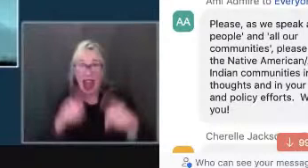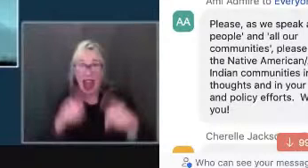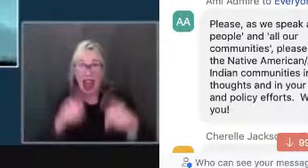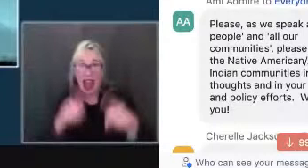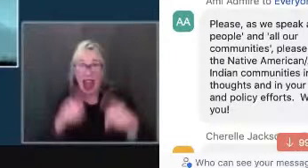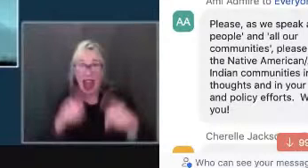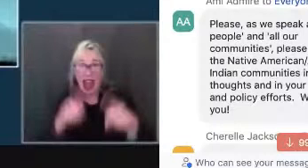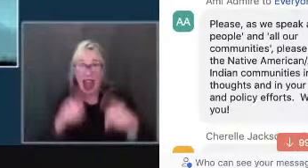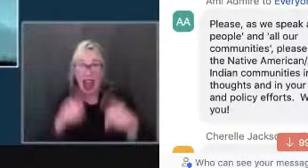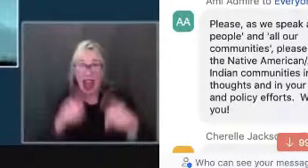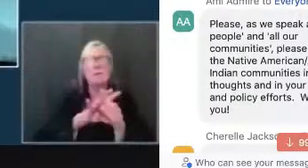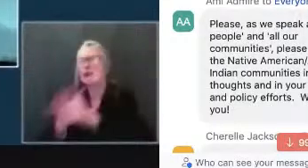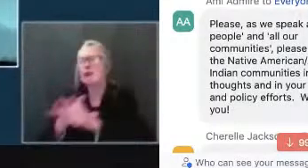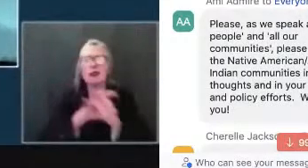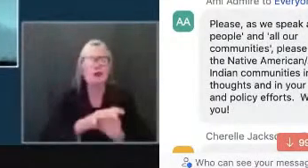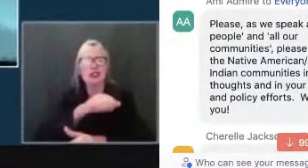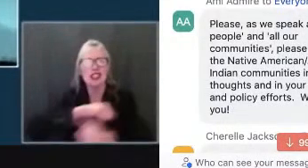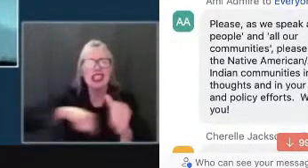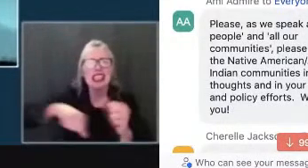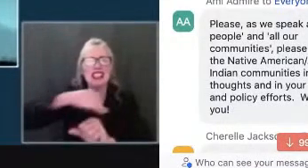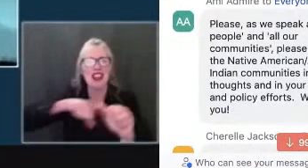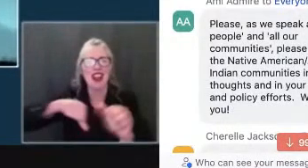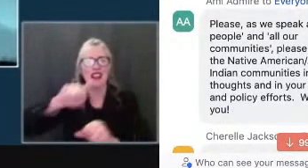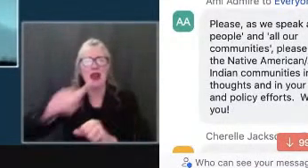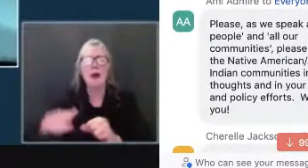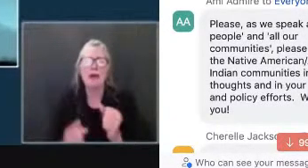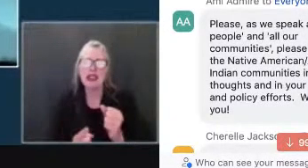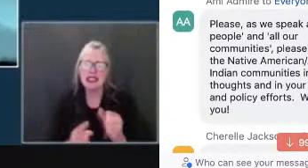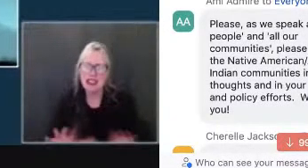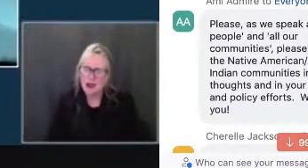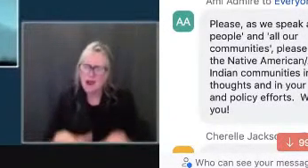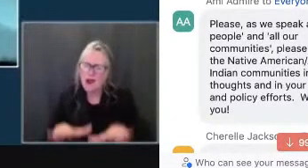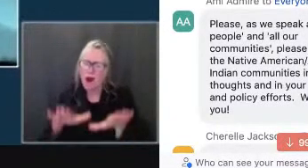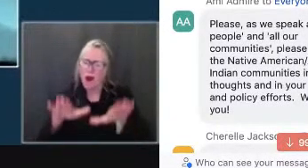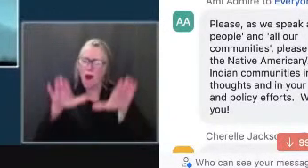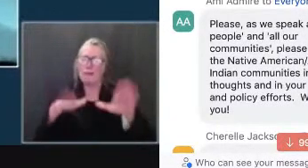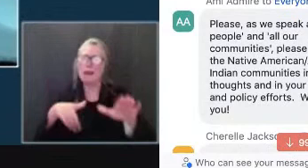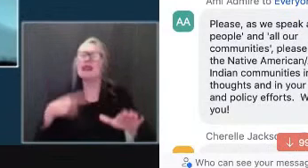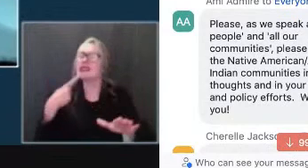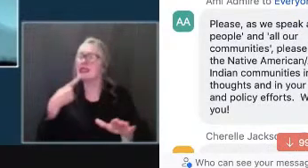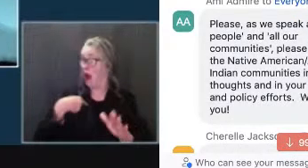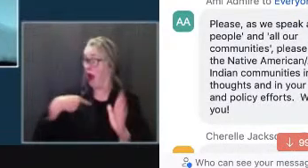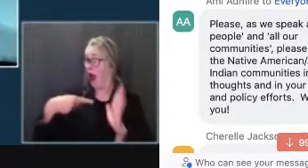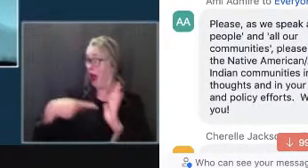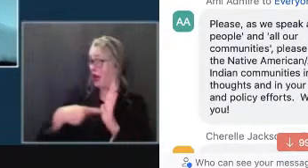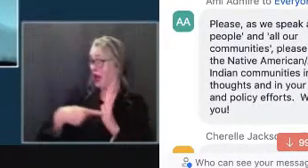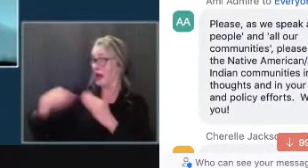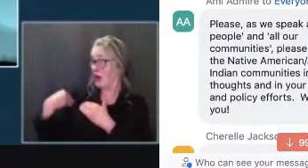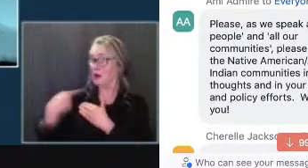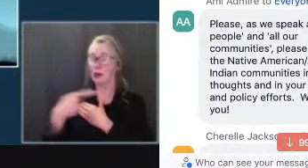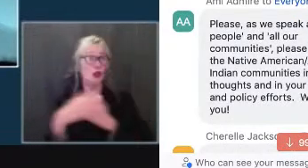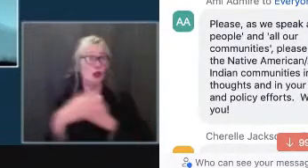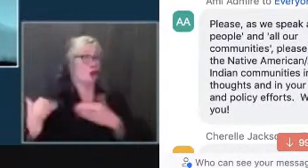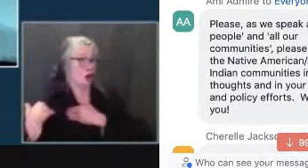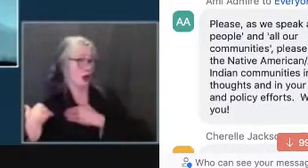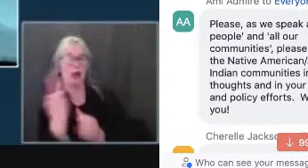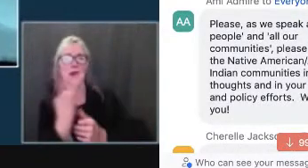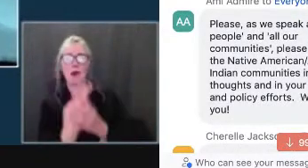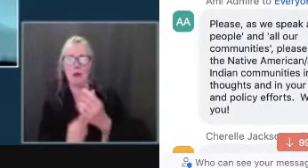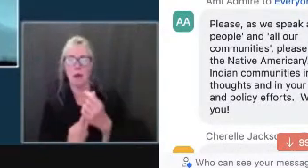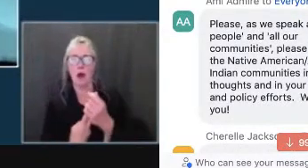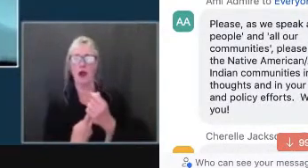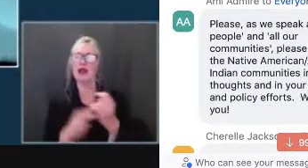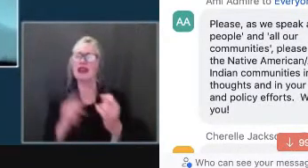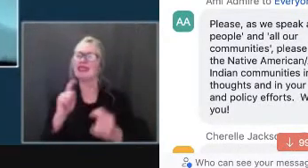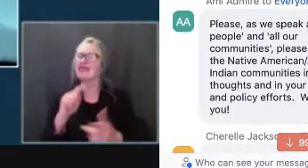another, unless we grow up together in a way that holds ourselves accountable and our movement accountable to this work. We have to get a little uncomfortable